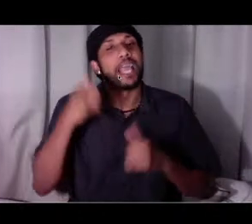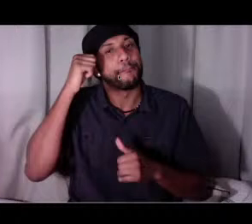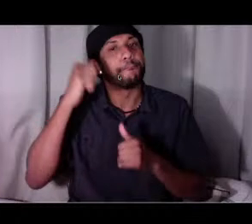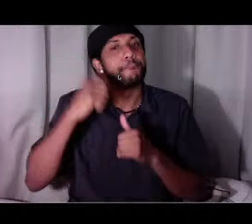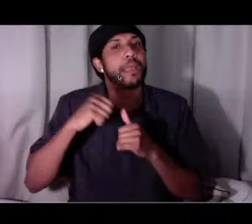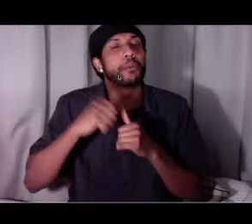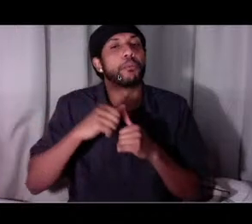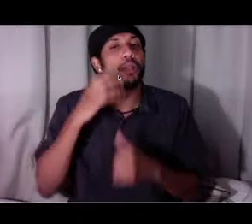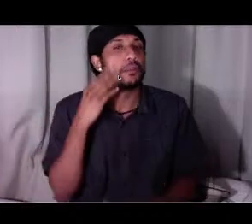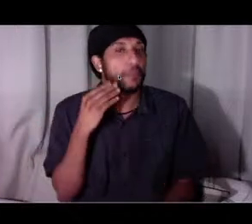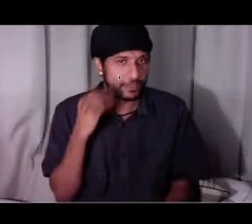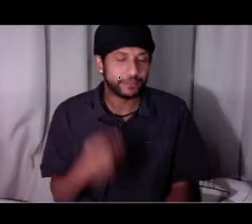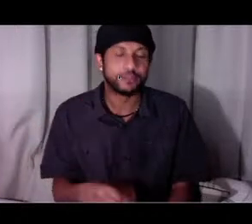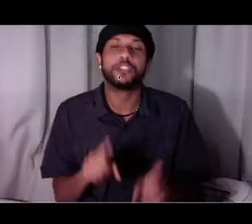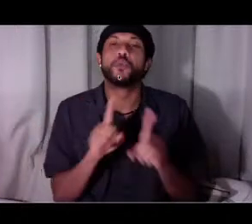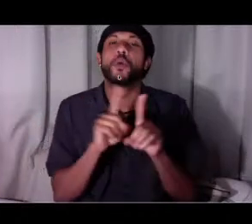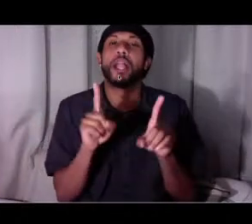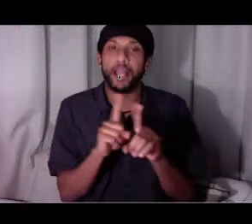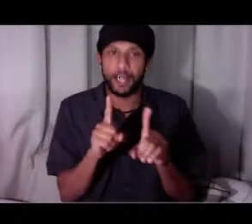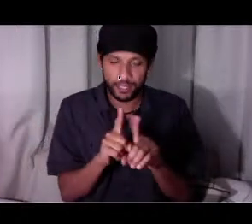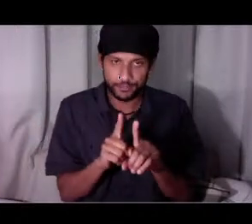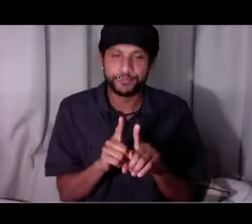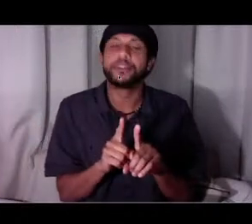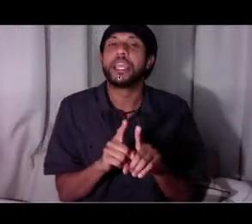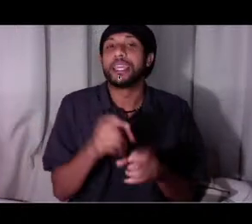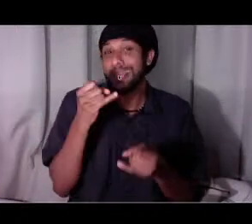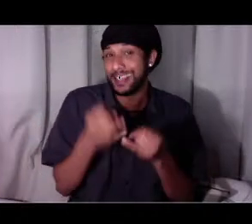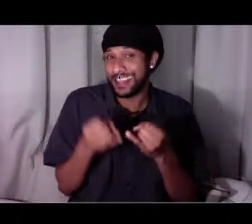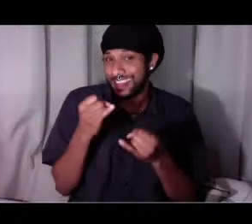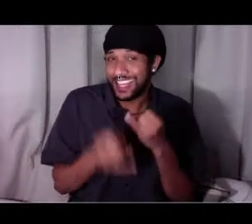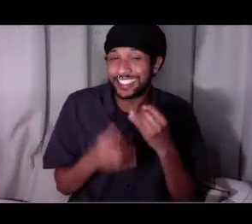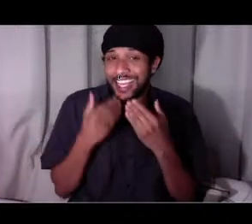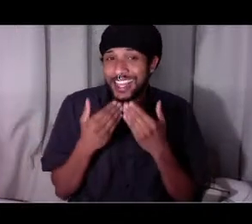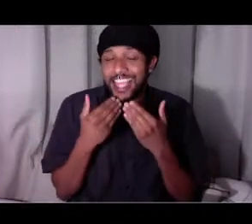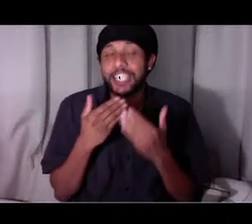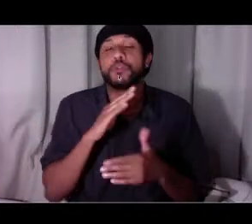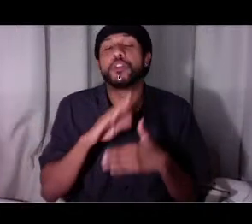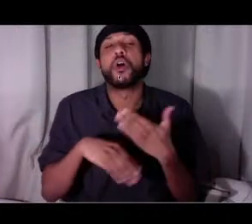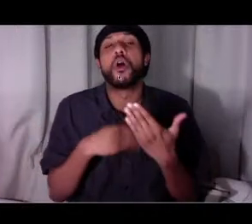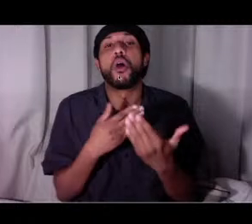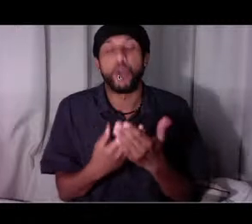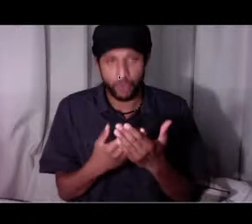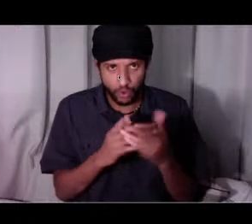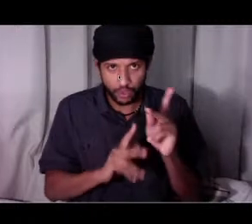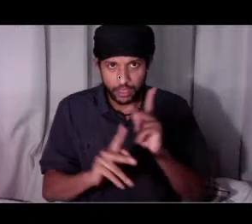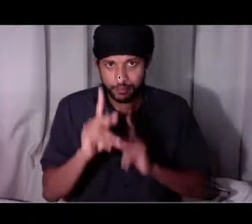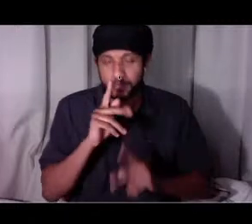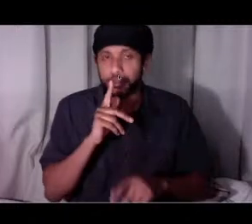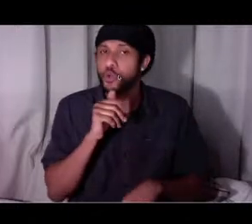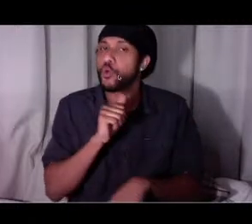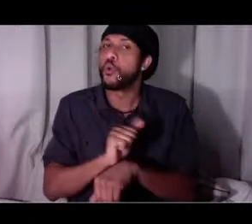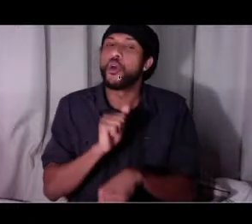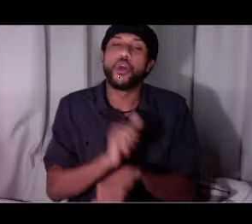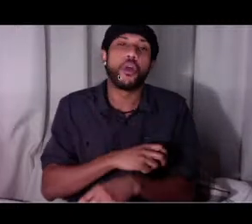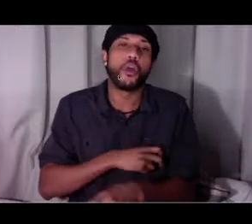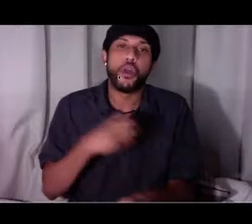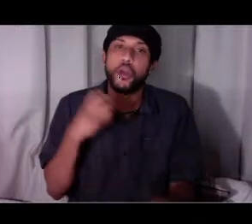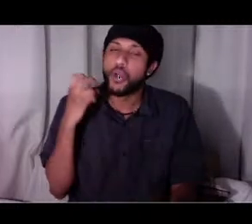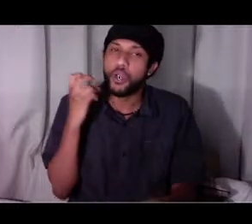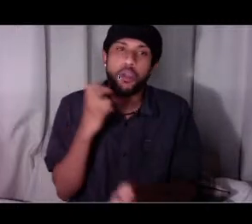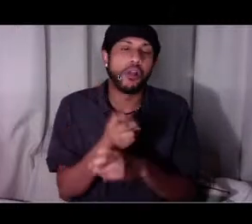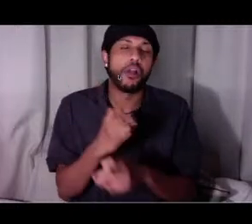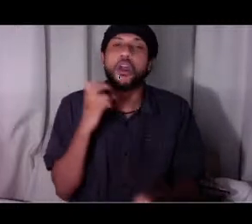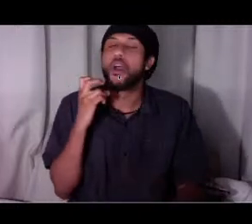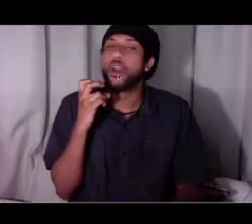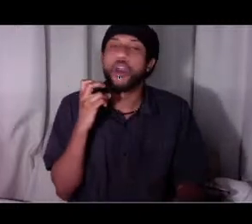as well and uh one final thank you to all those who have worked hard and